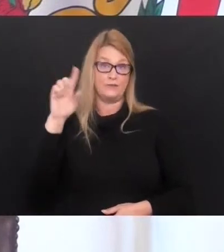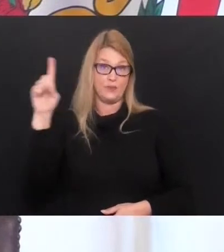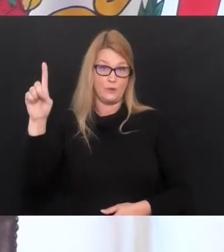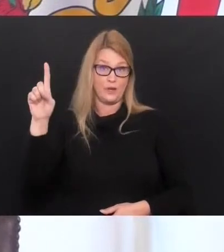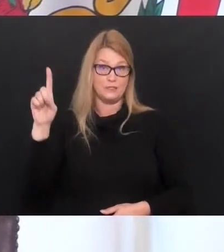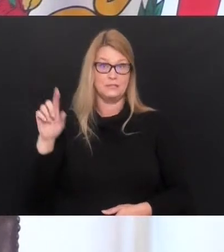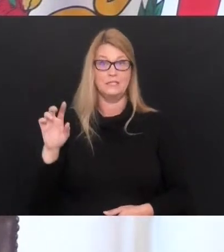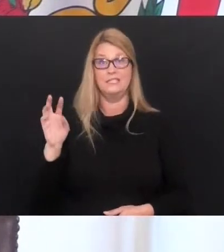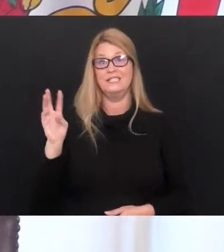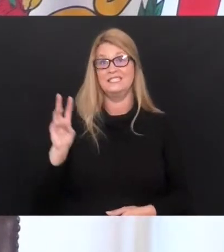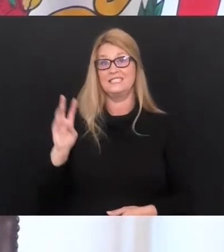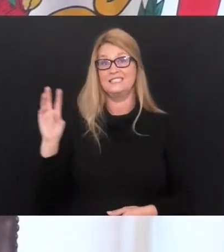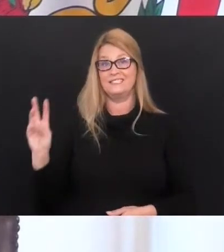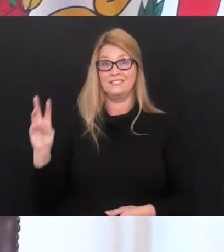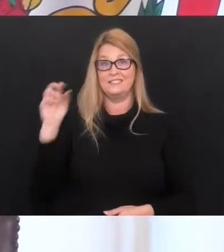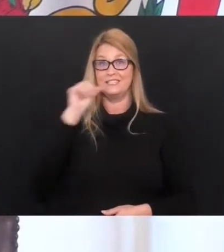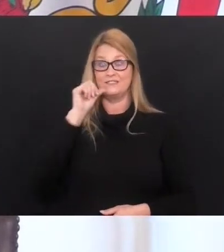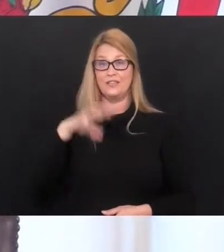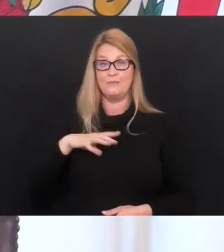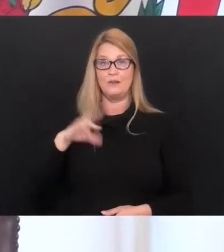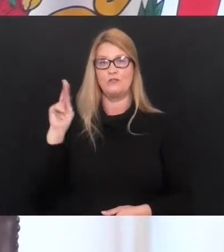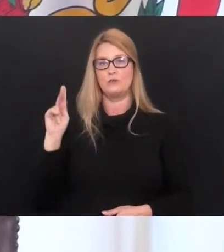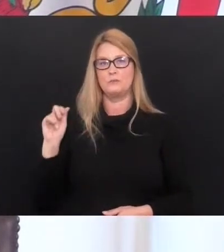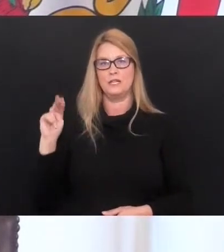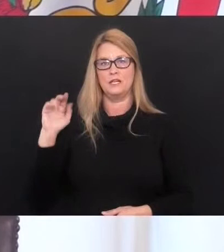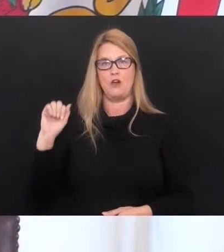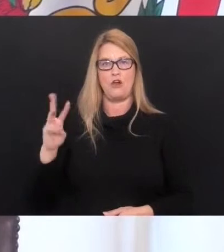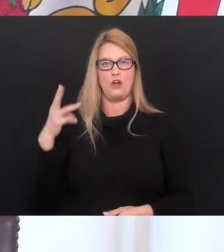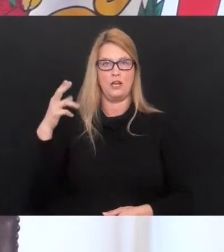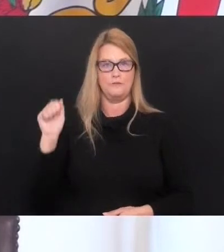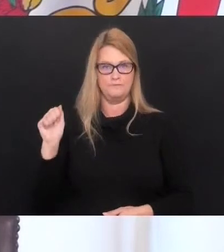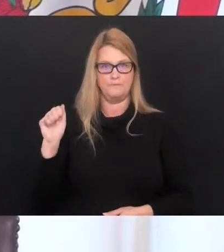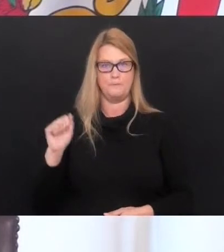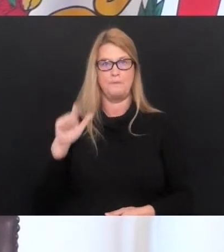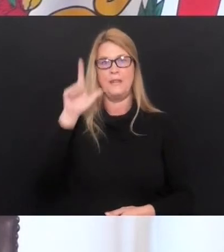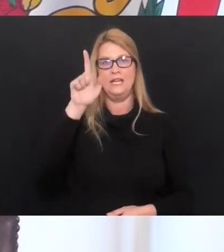2,471st death is a 66-year-old female from Kanawha County. Our